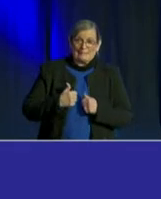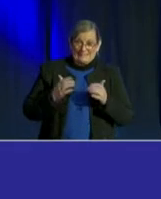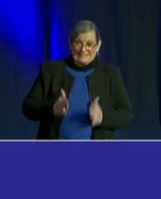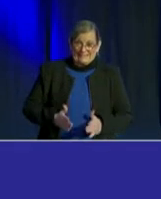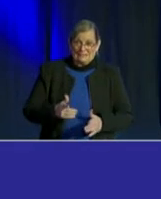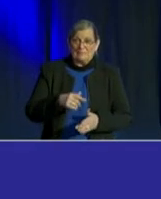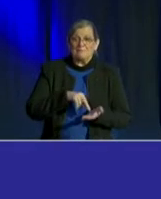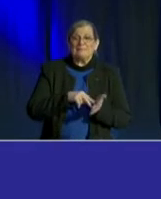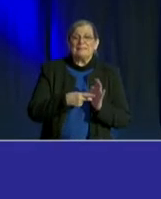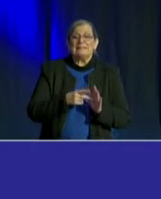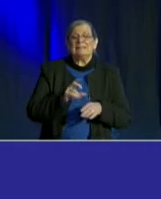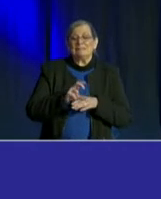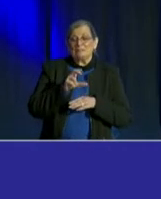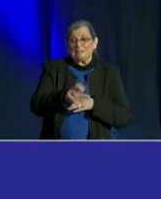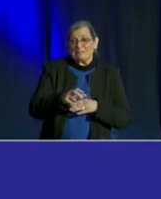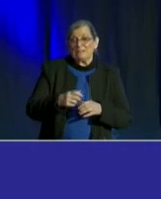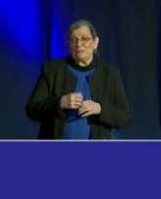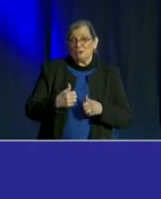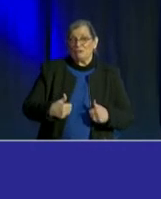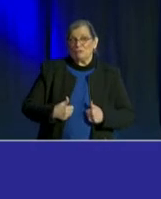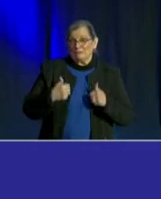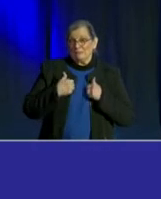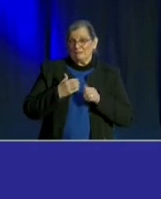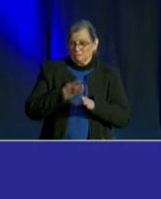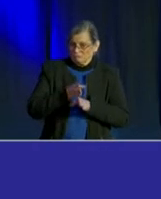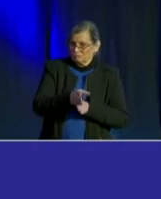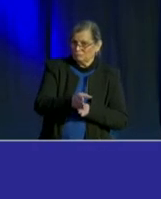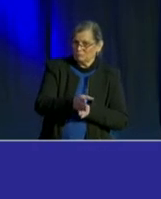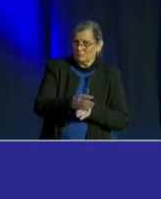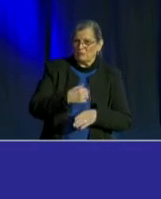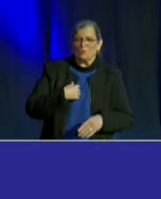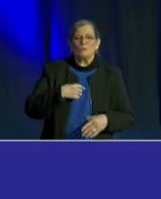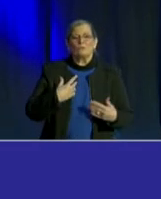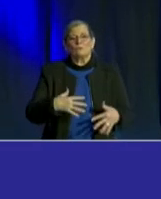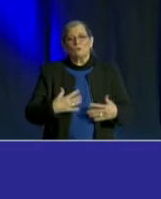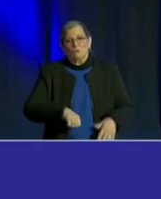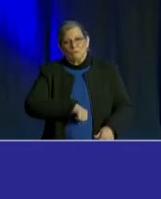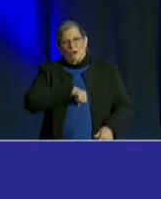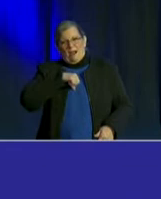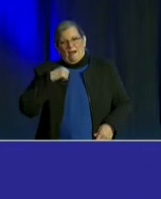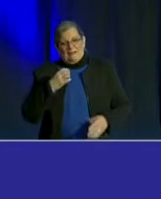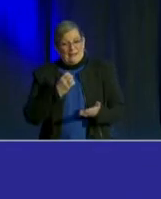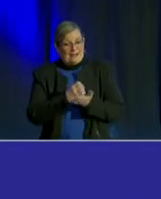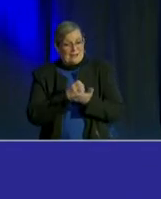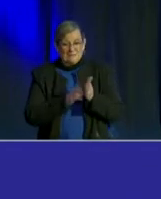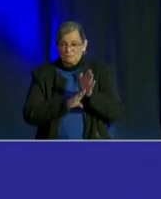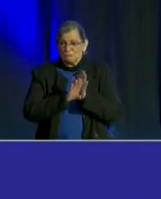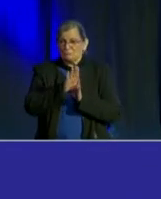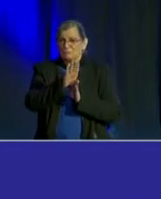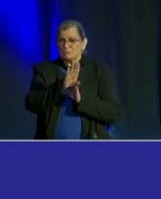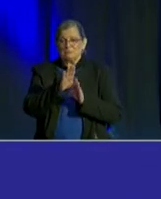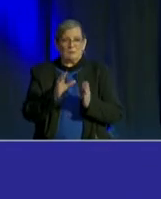careers. We're also really proud to play a part in economic development and opportunity.